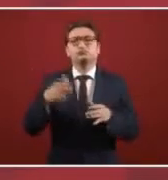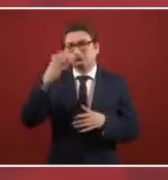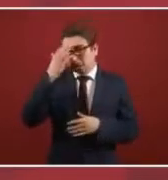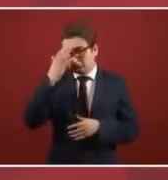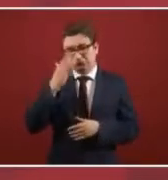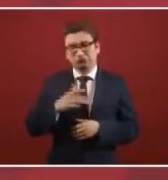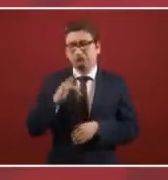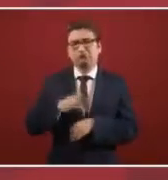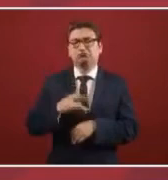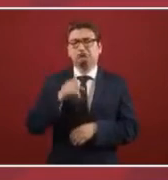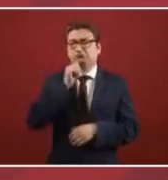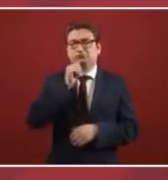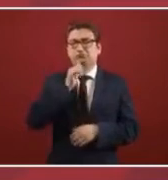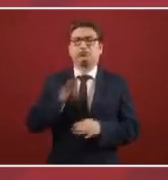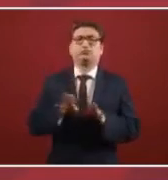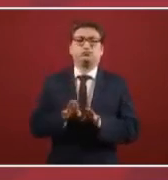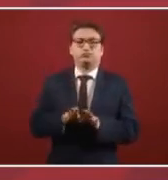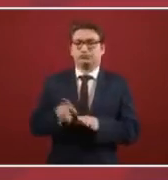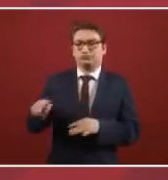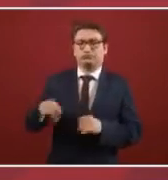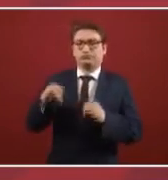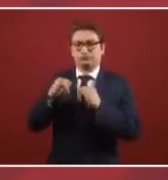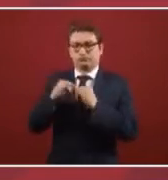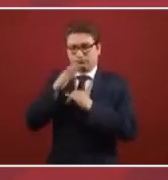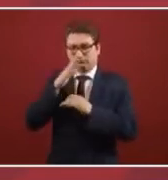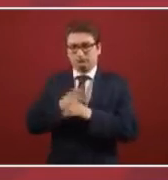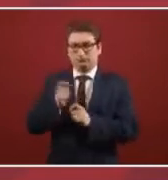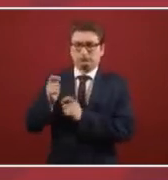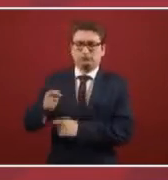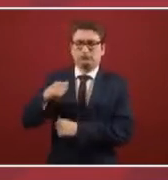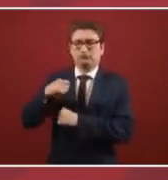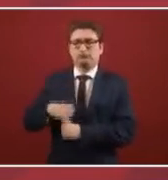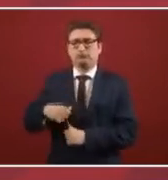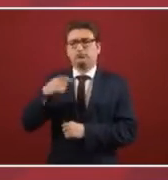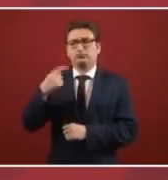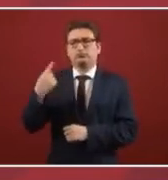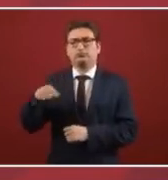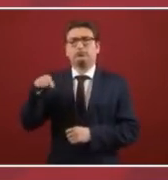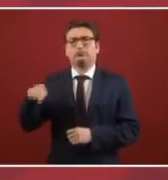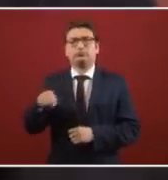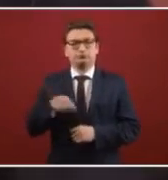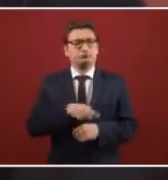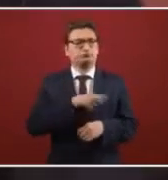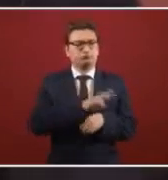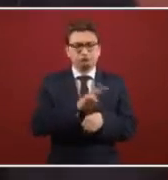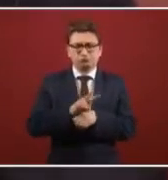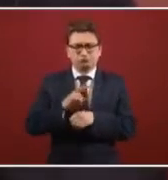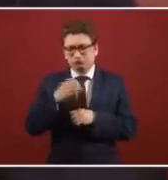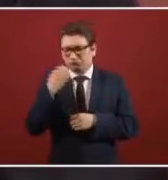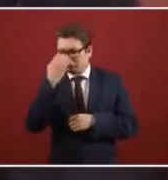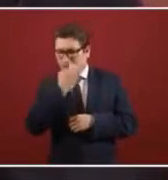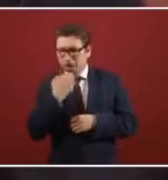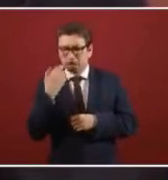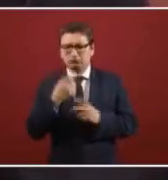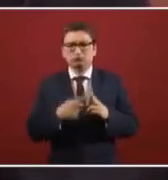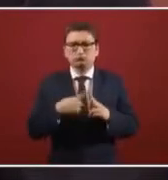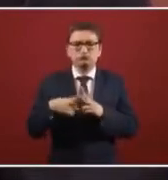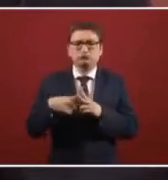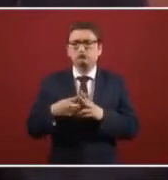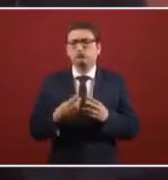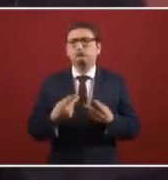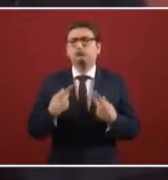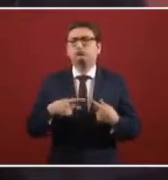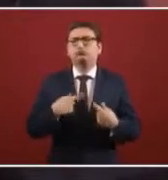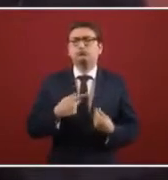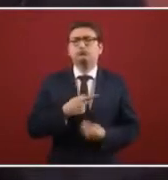Imagínense Imagine un instituto an institute encargado de evaluar that is supposed to evaluate la pobreza, poverty, en donde